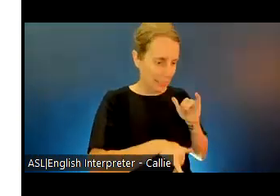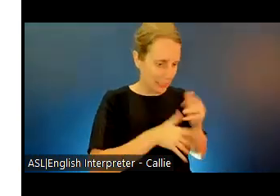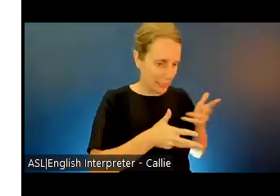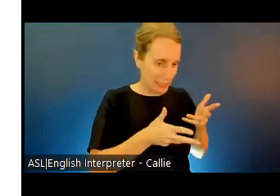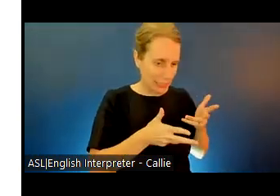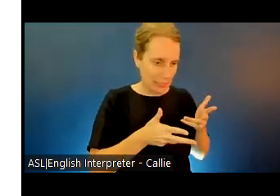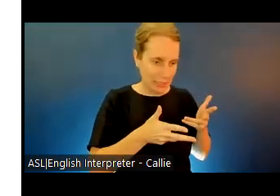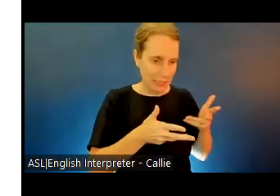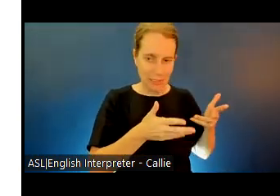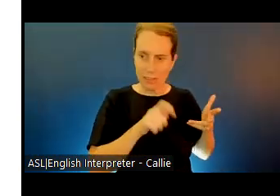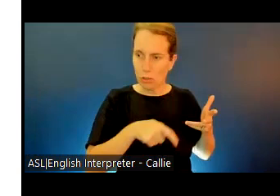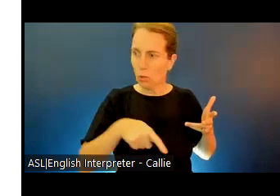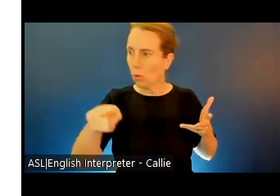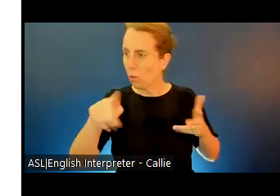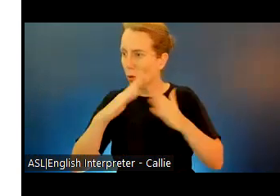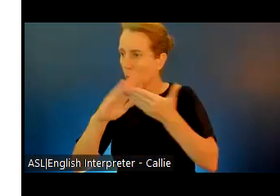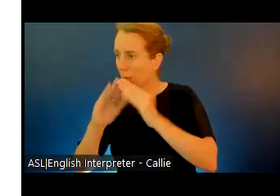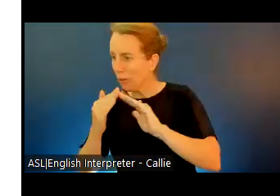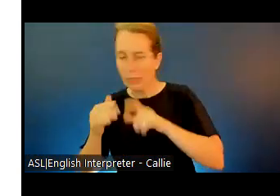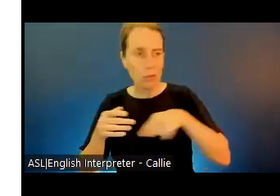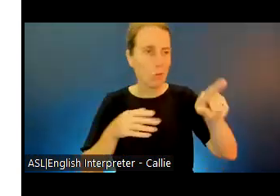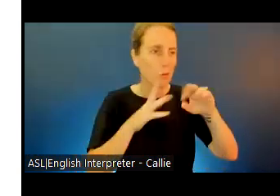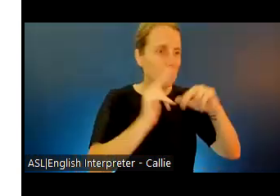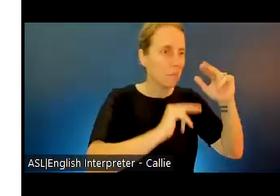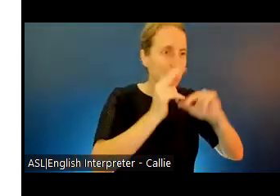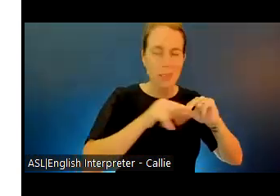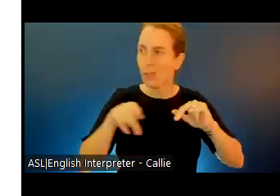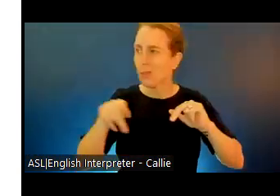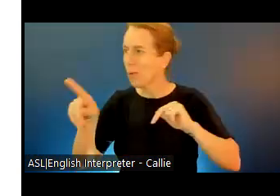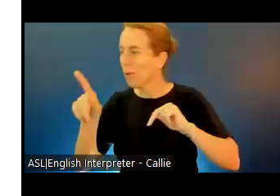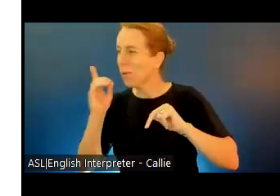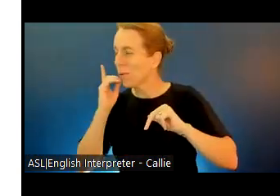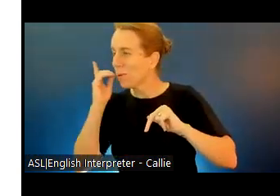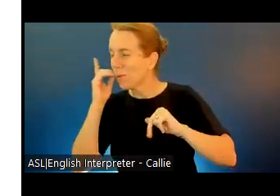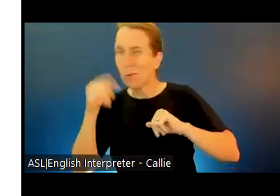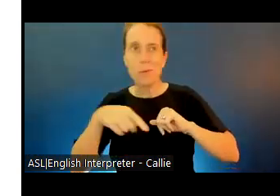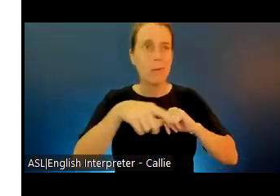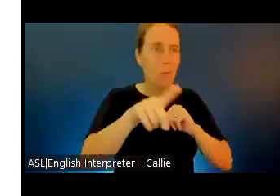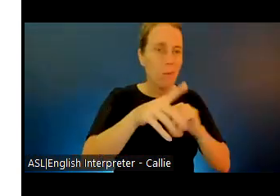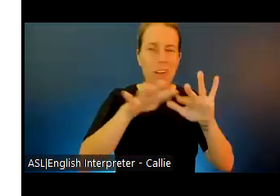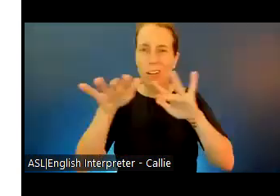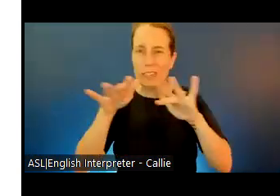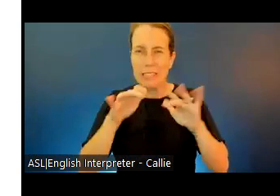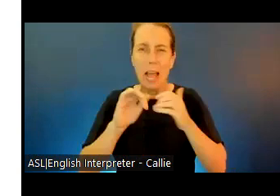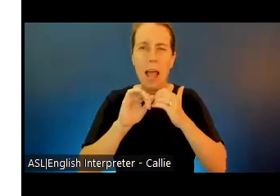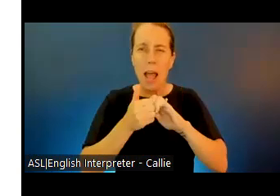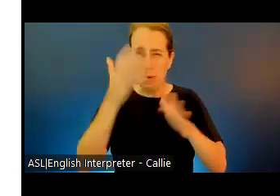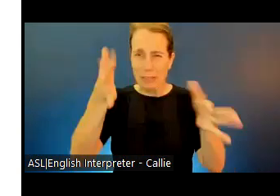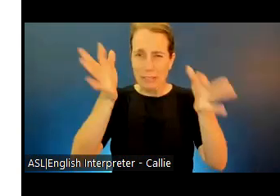a facility, in a placement, what are the things that you should consider? Next slide, please.